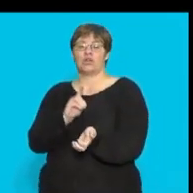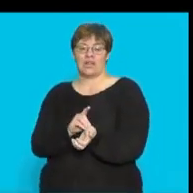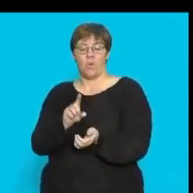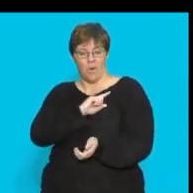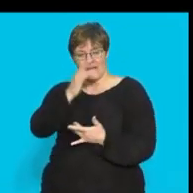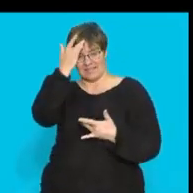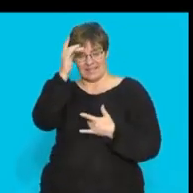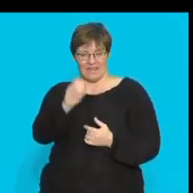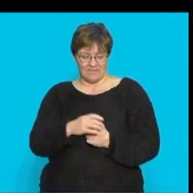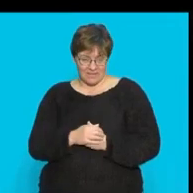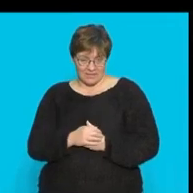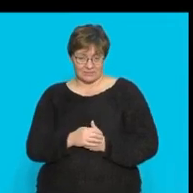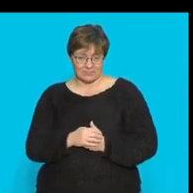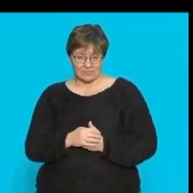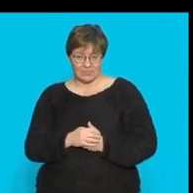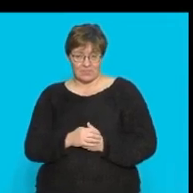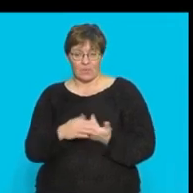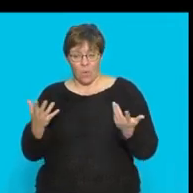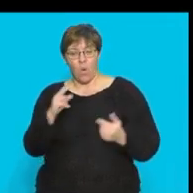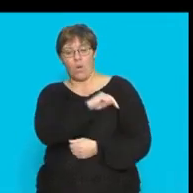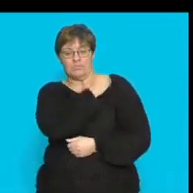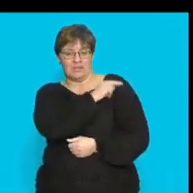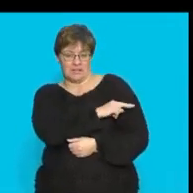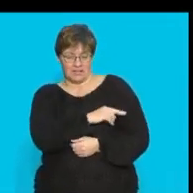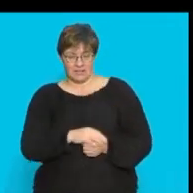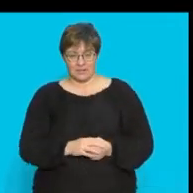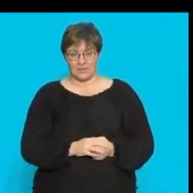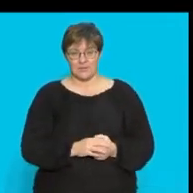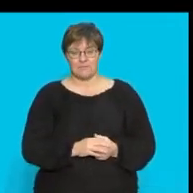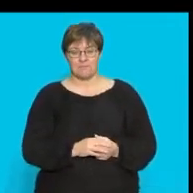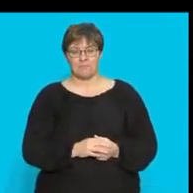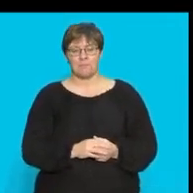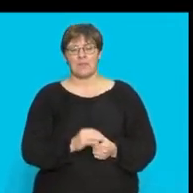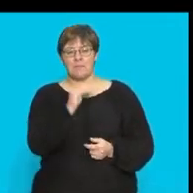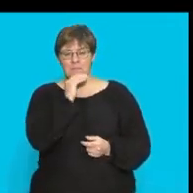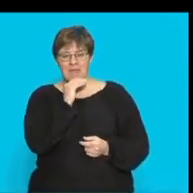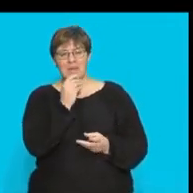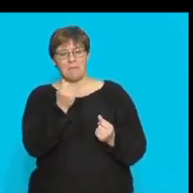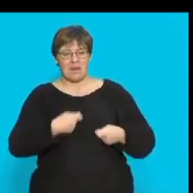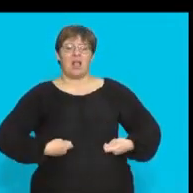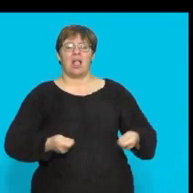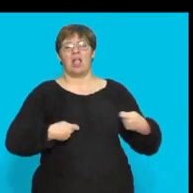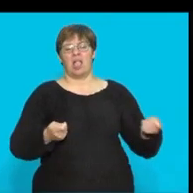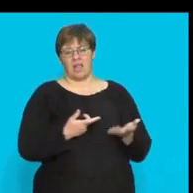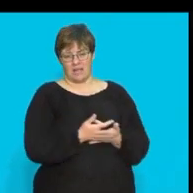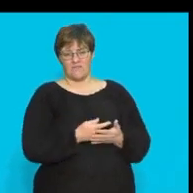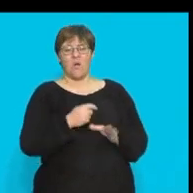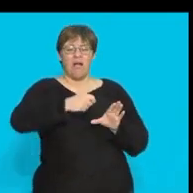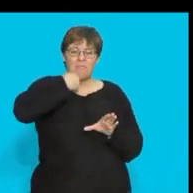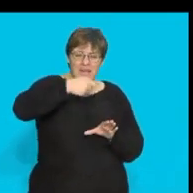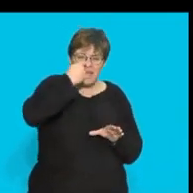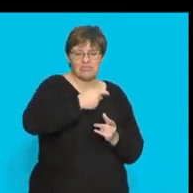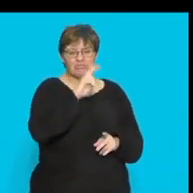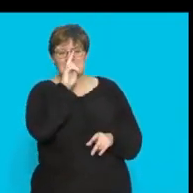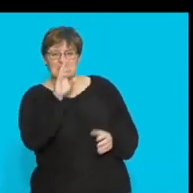So they're going to go to the hospitals. All right, so that means a lot of money, right, with